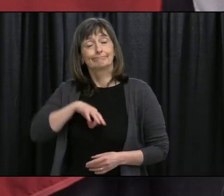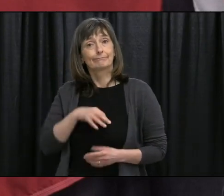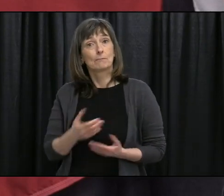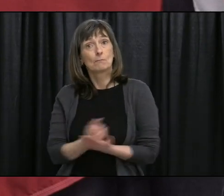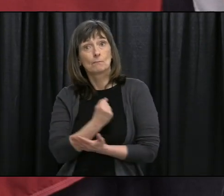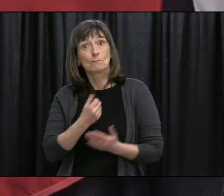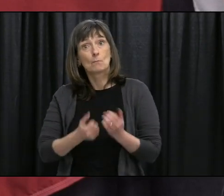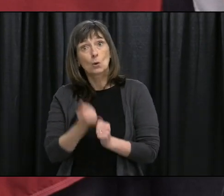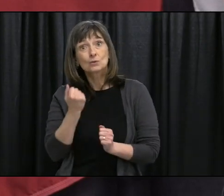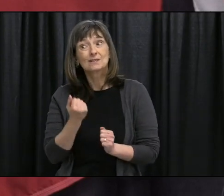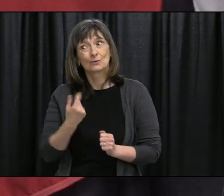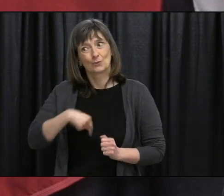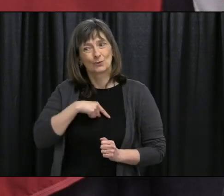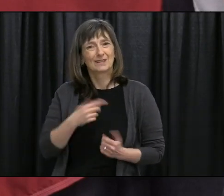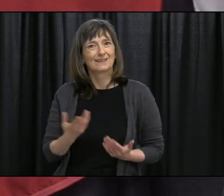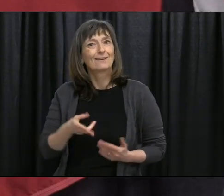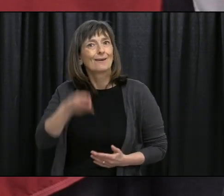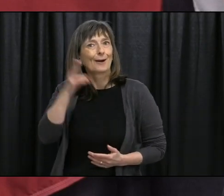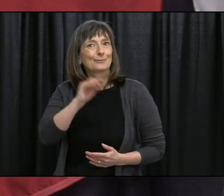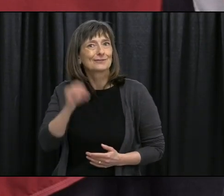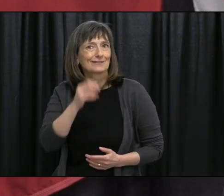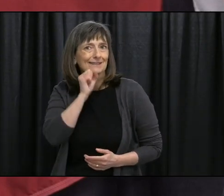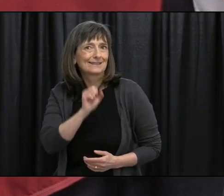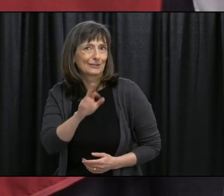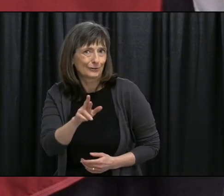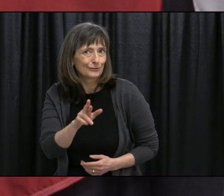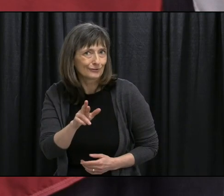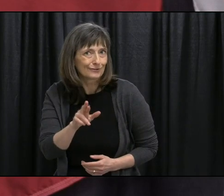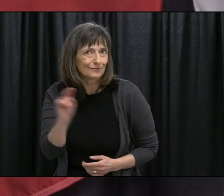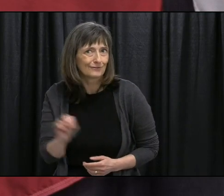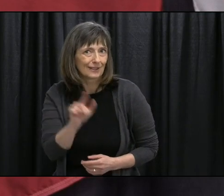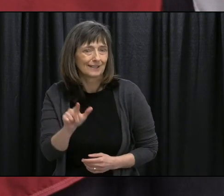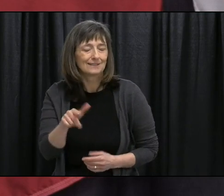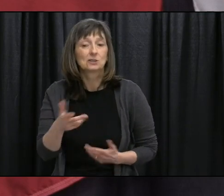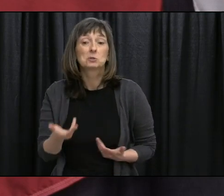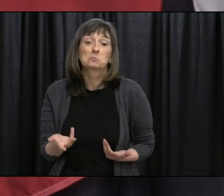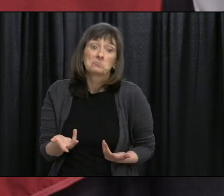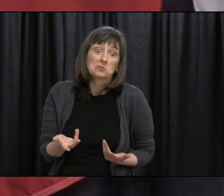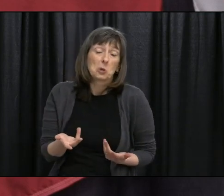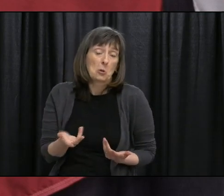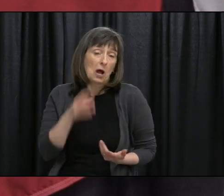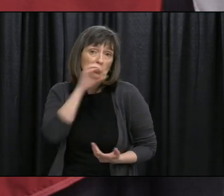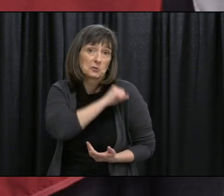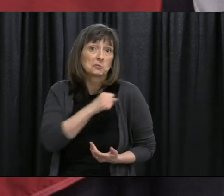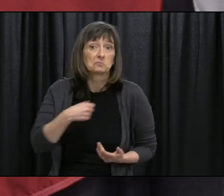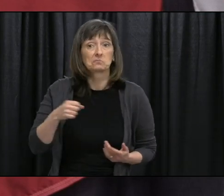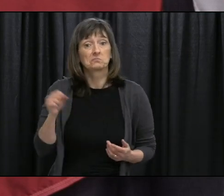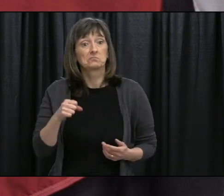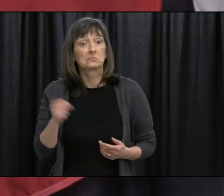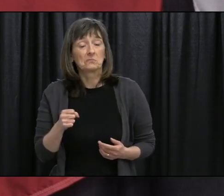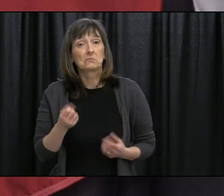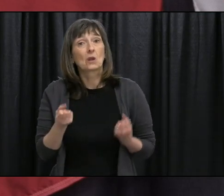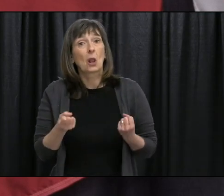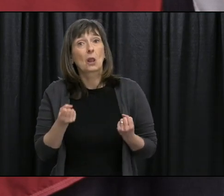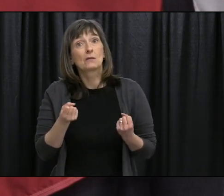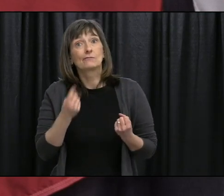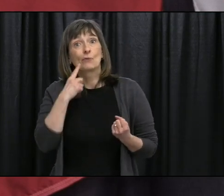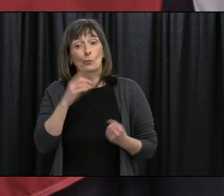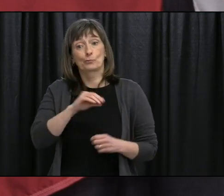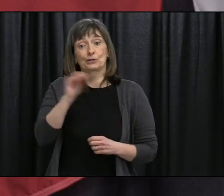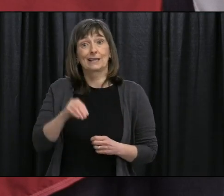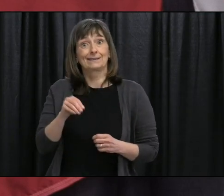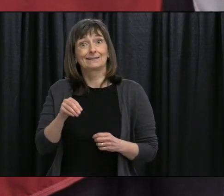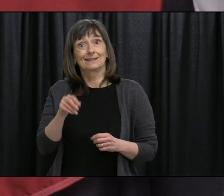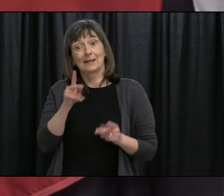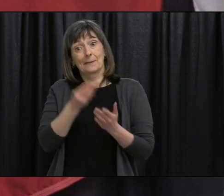older population and a very high percentage of seniors within Newfoundland and Labrador. So it goes without saying, on a population base,